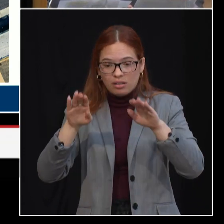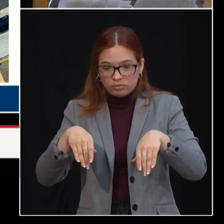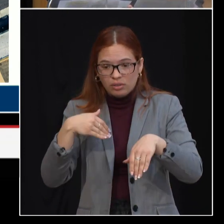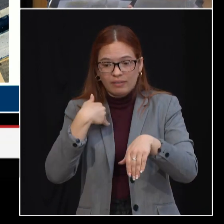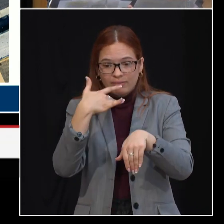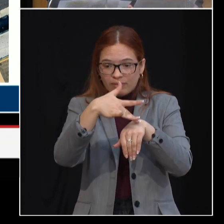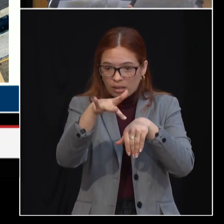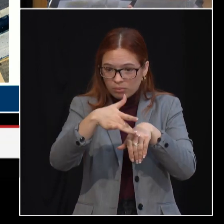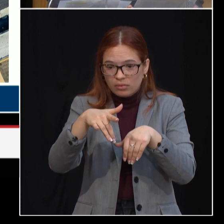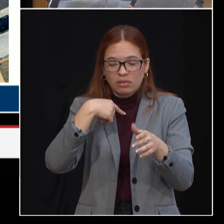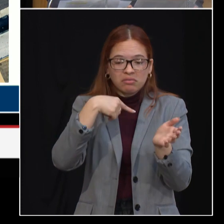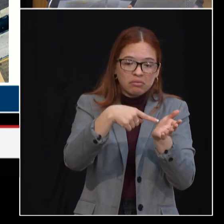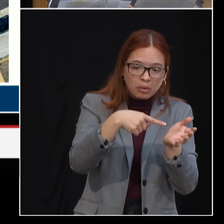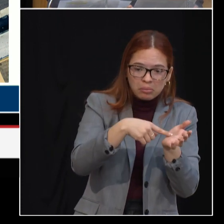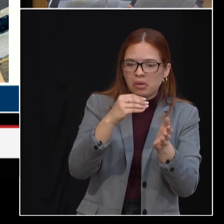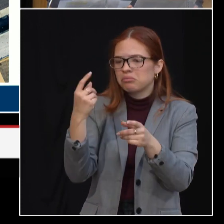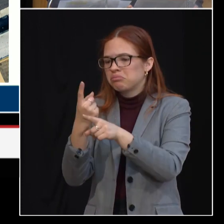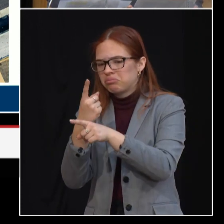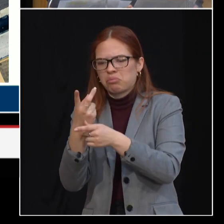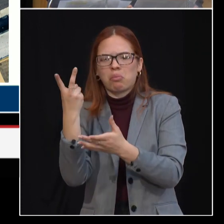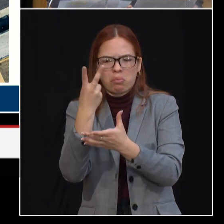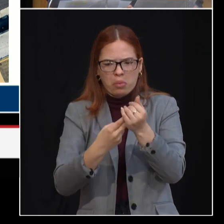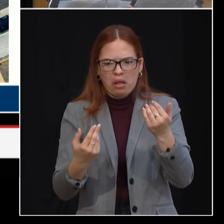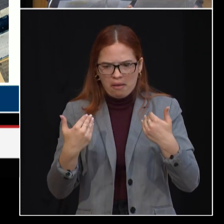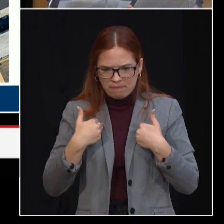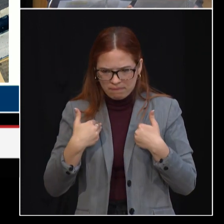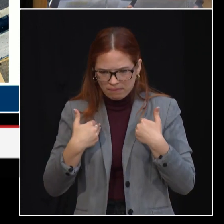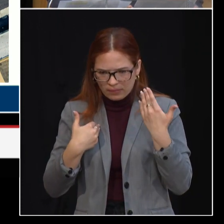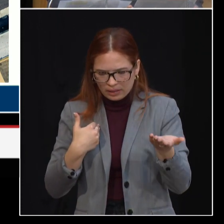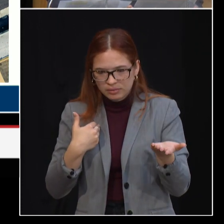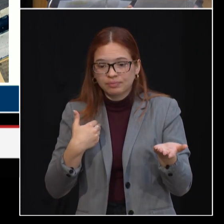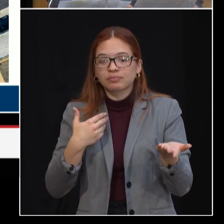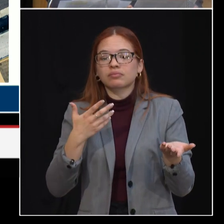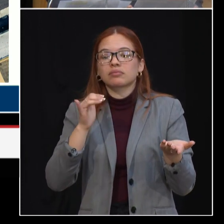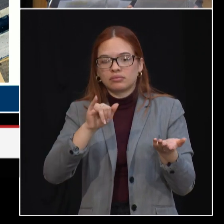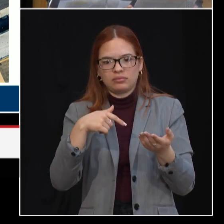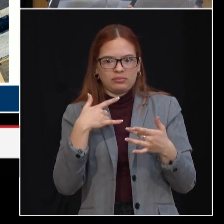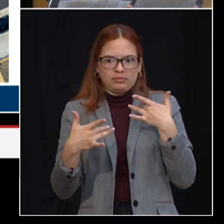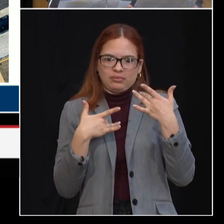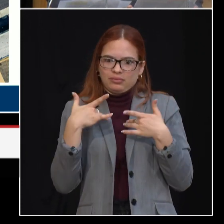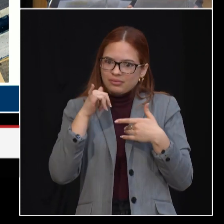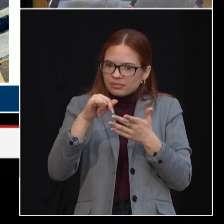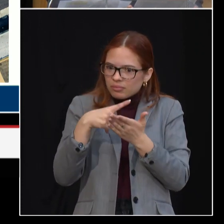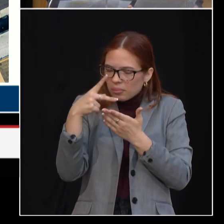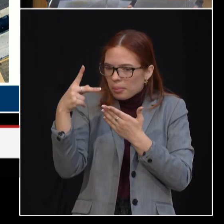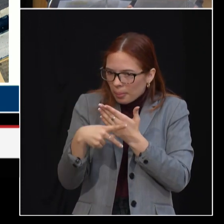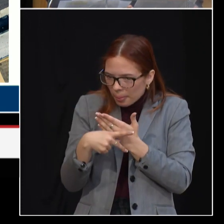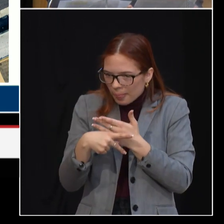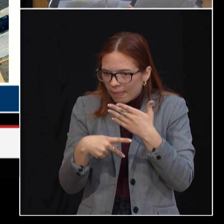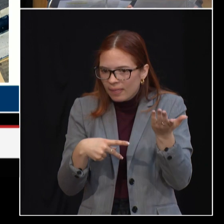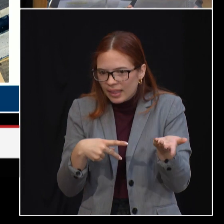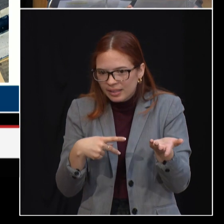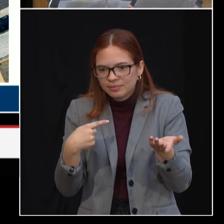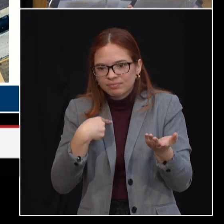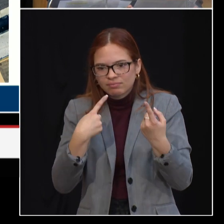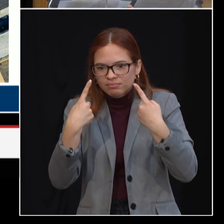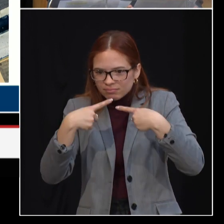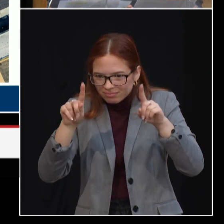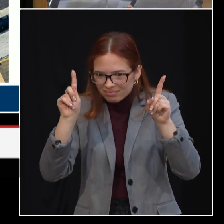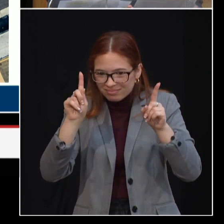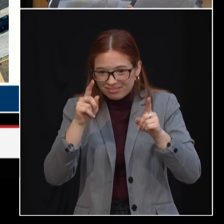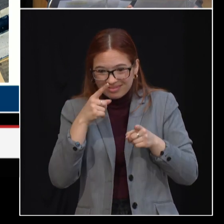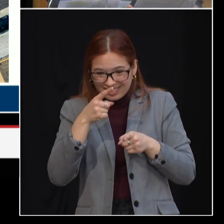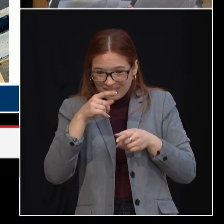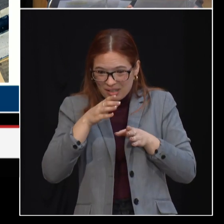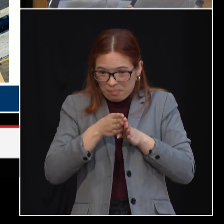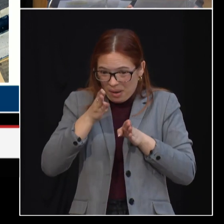We are excited by this project as it will activate a highly visible corner in a thriving neighborhood 1 block from the metro and